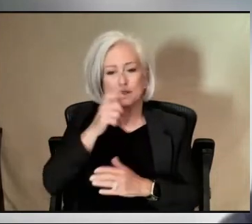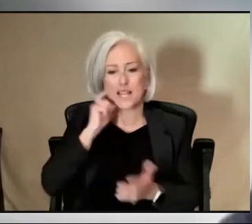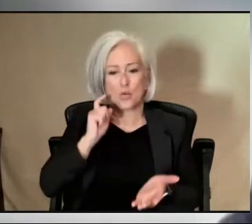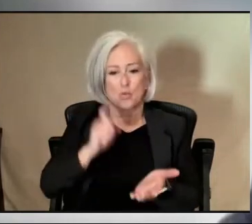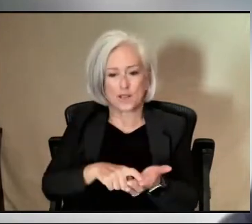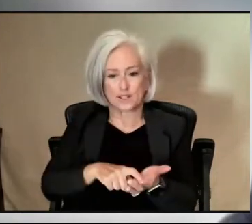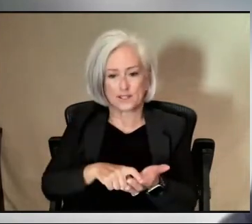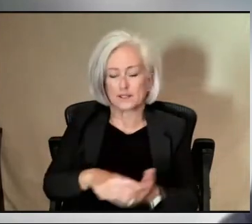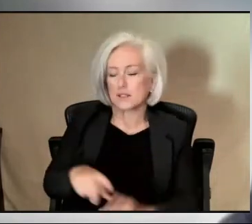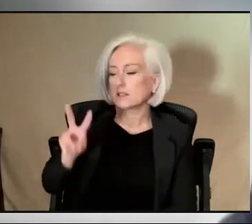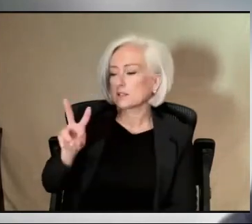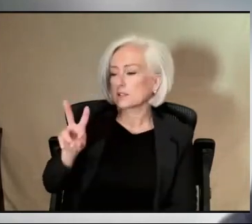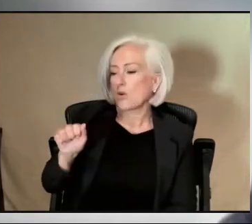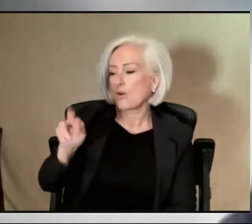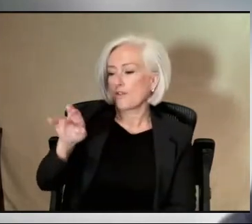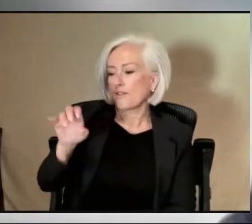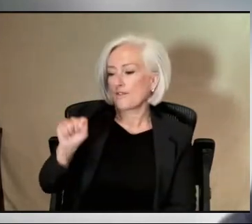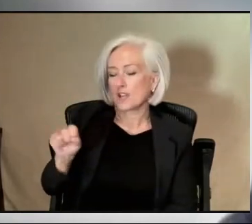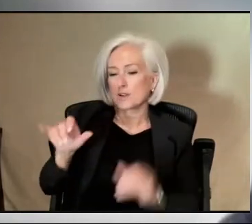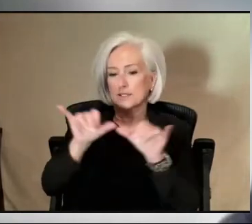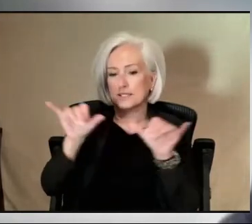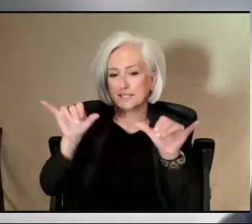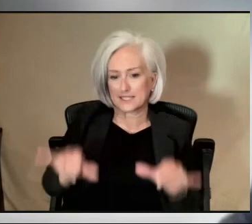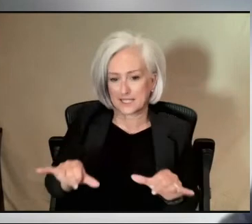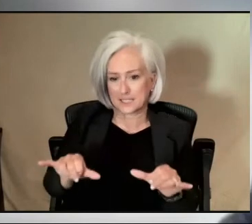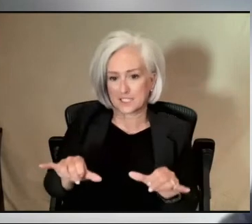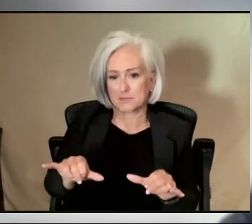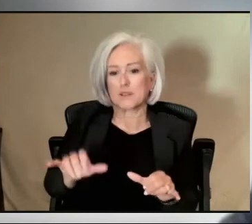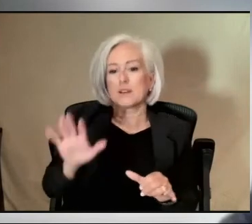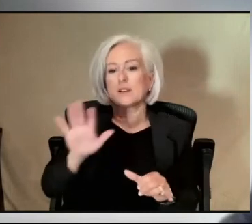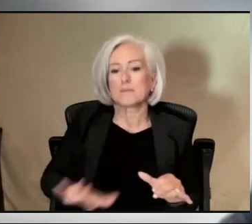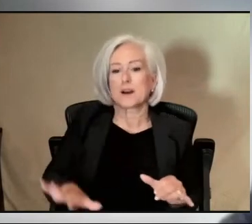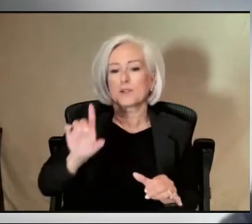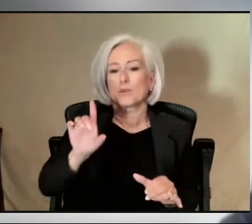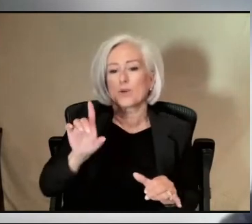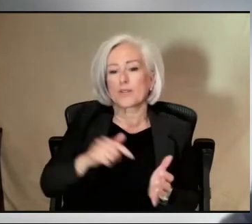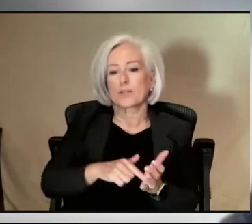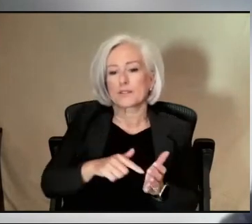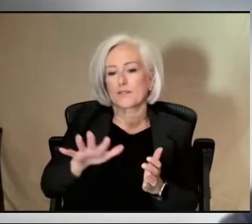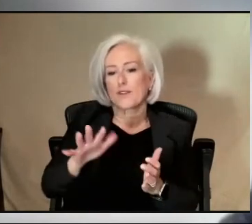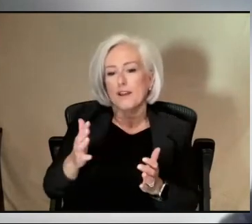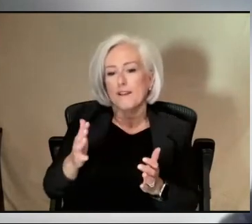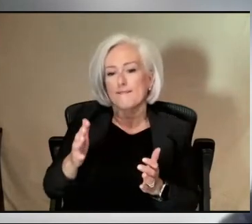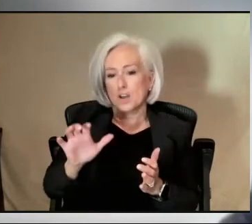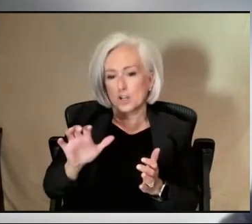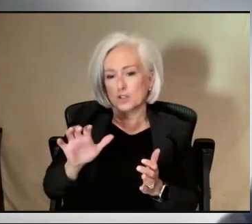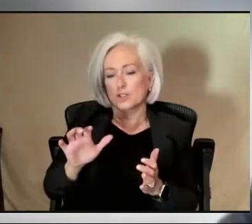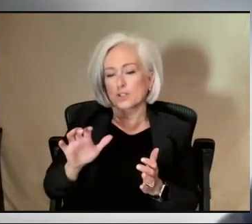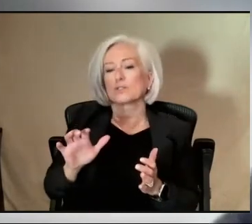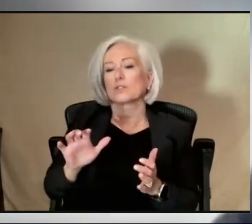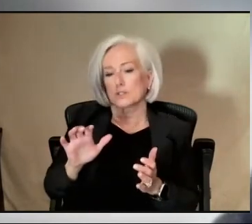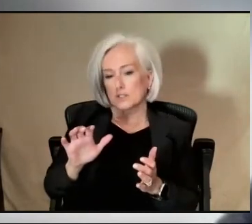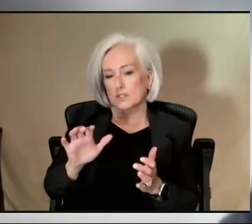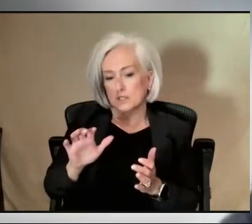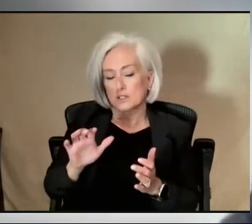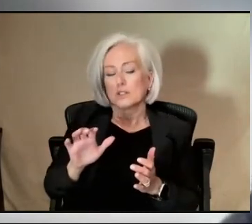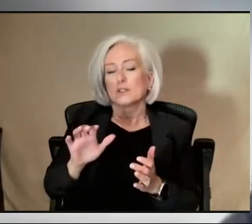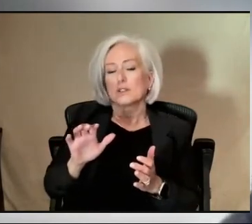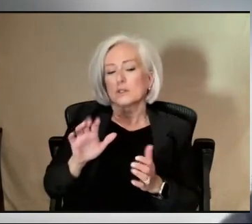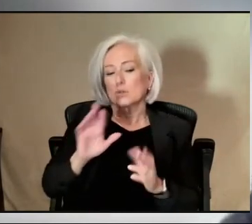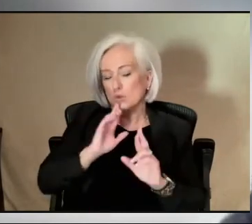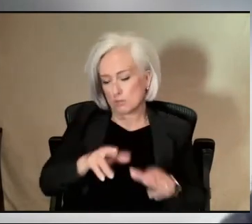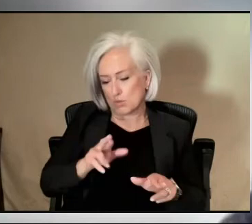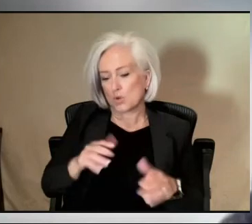system. And now in Europe, for example, there's a warning attached to the J&J